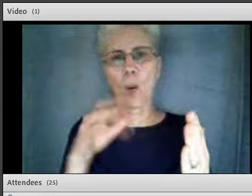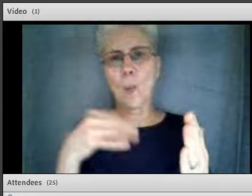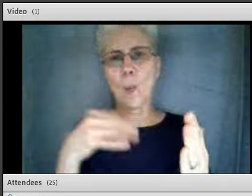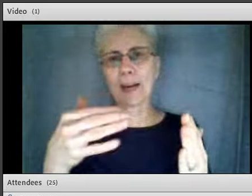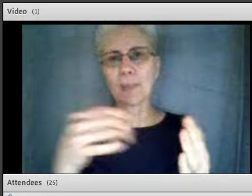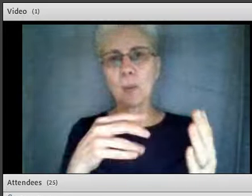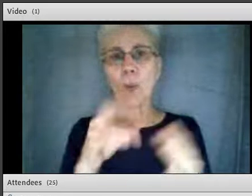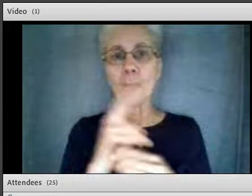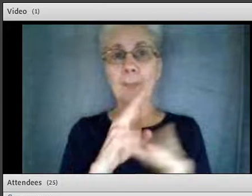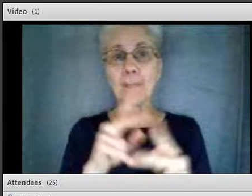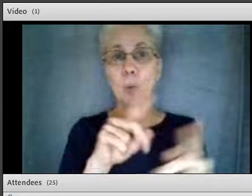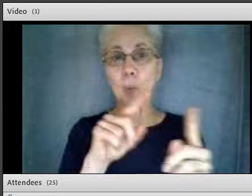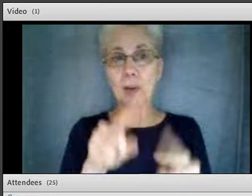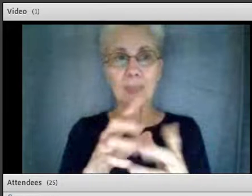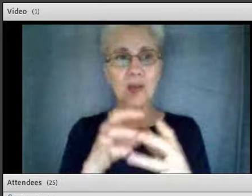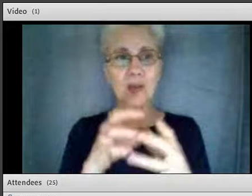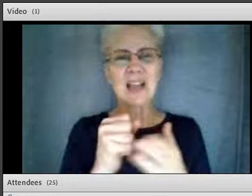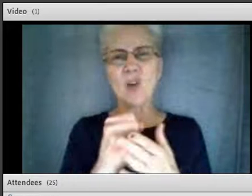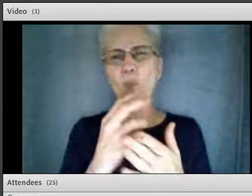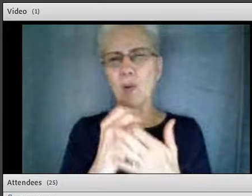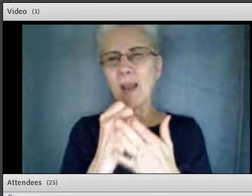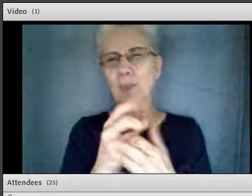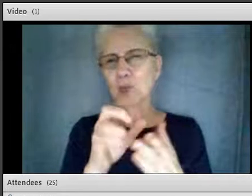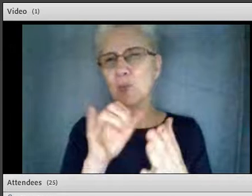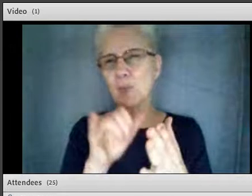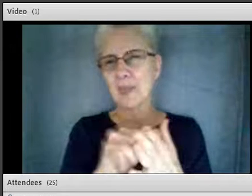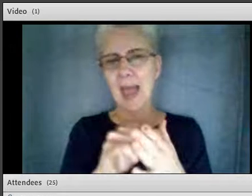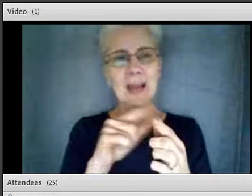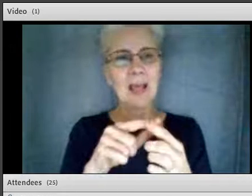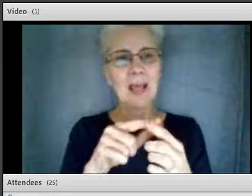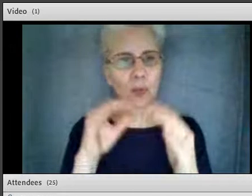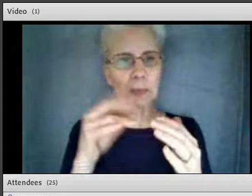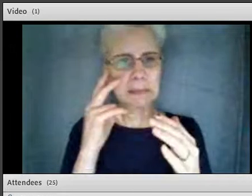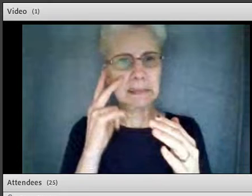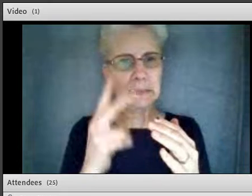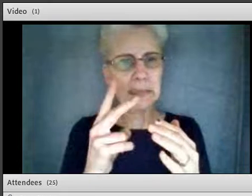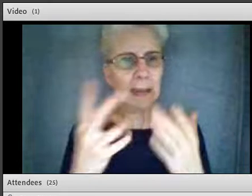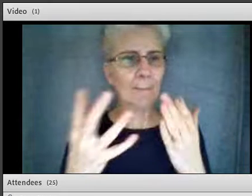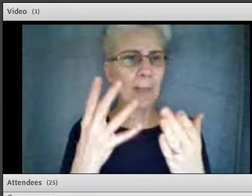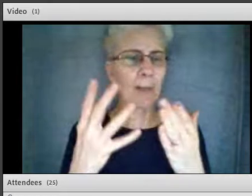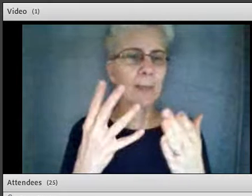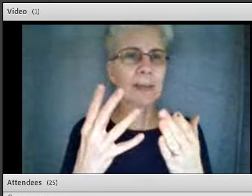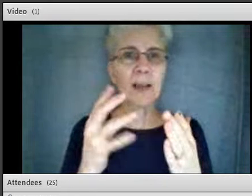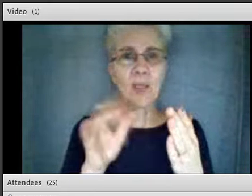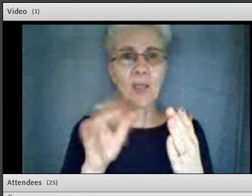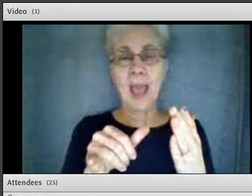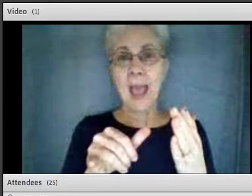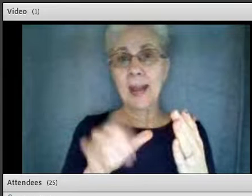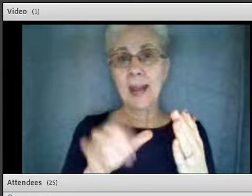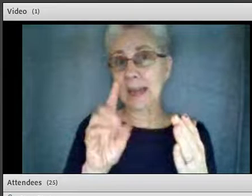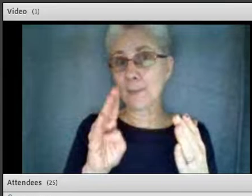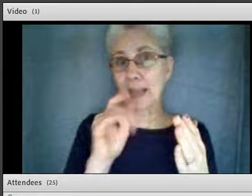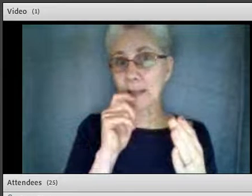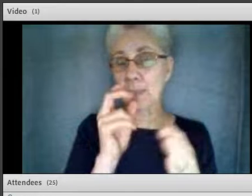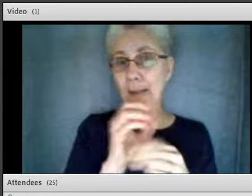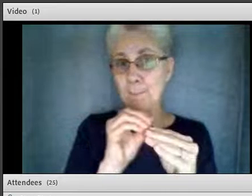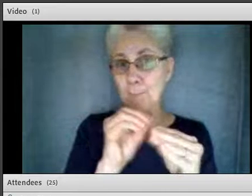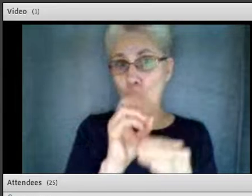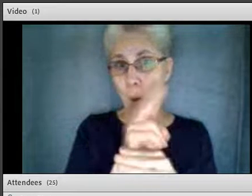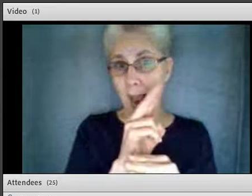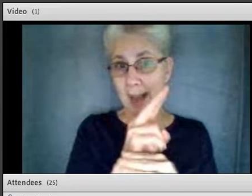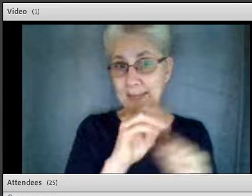to help you do that. And then you can see maybe that a database is being accessed more when it's this